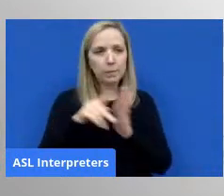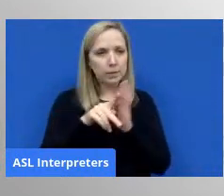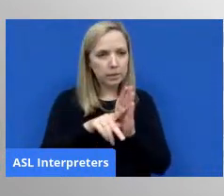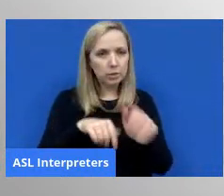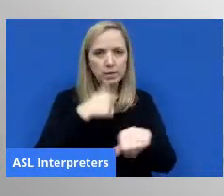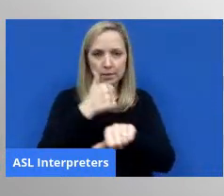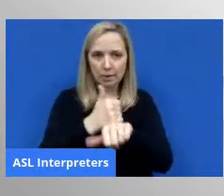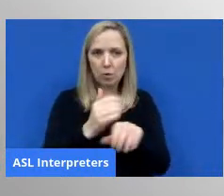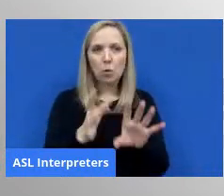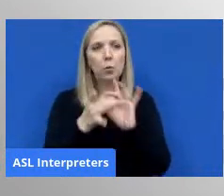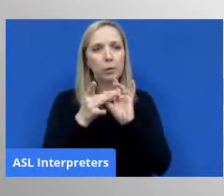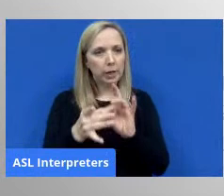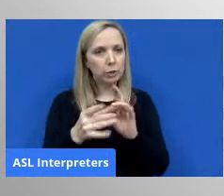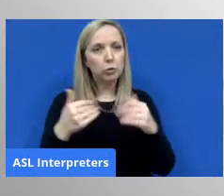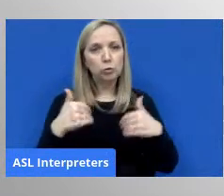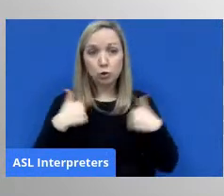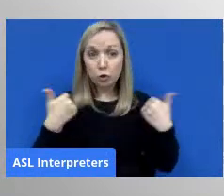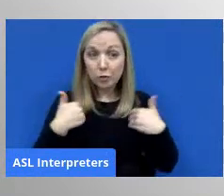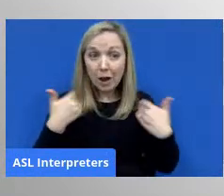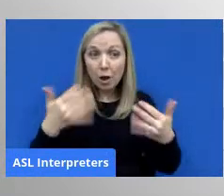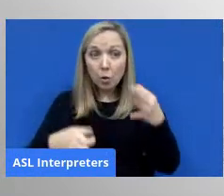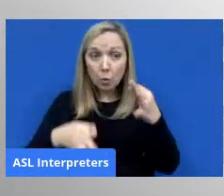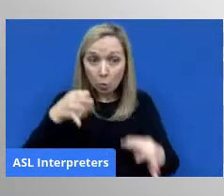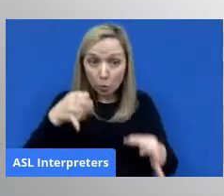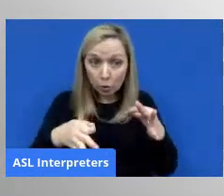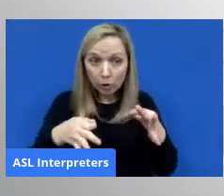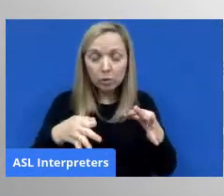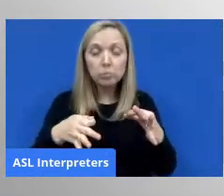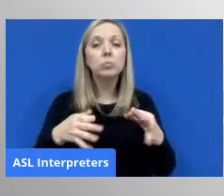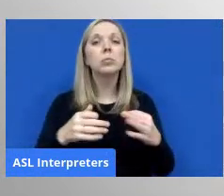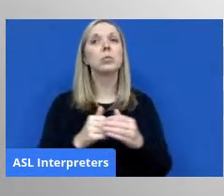court, that person being referred to, and